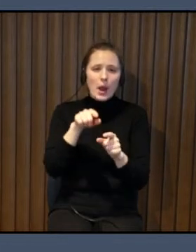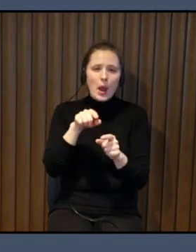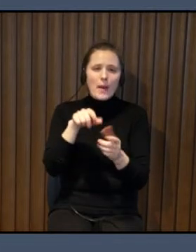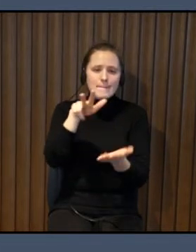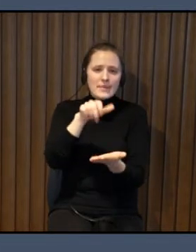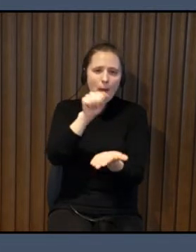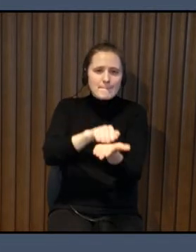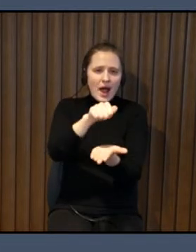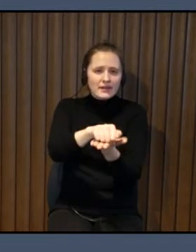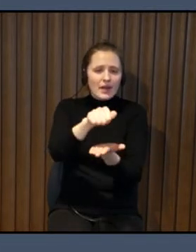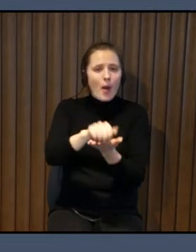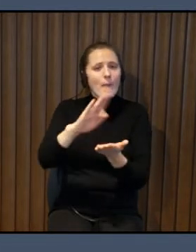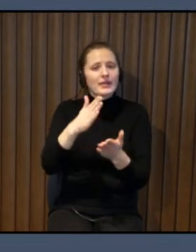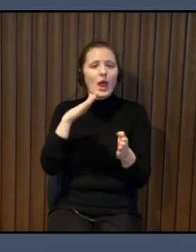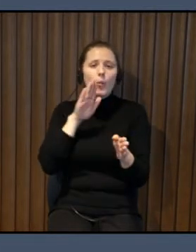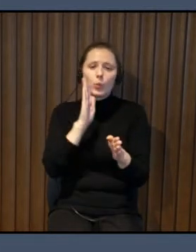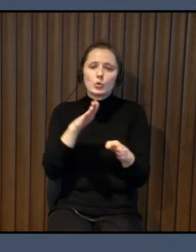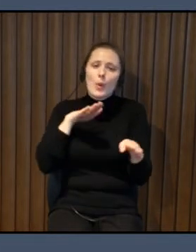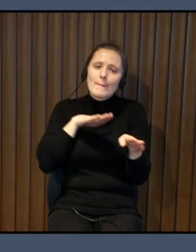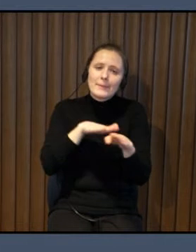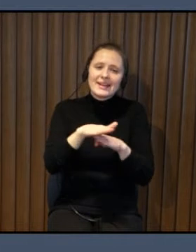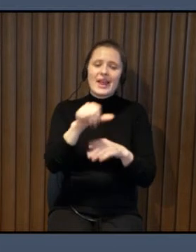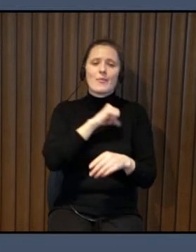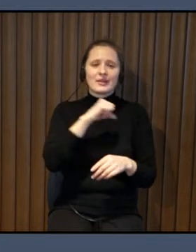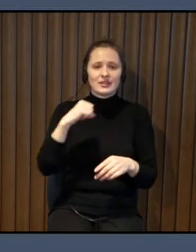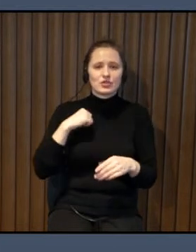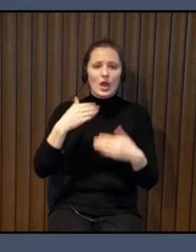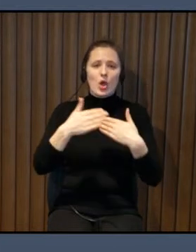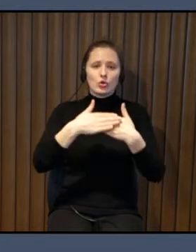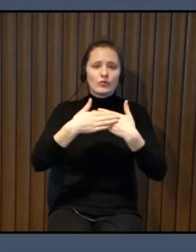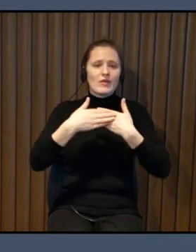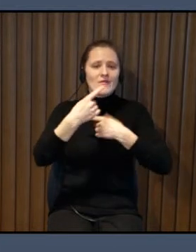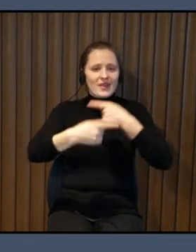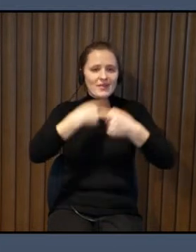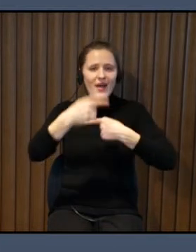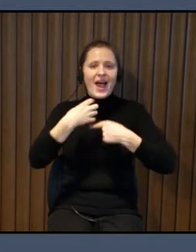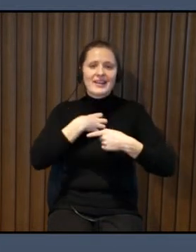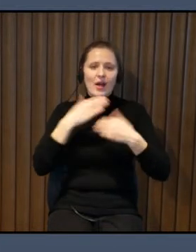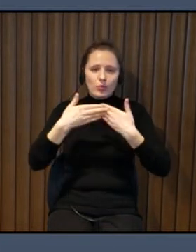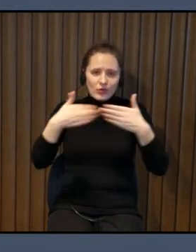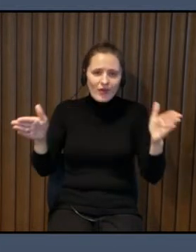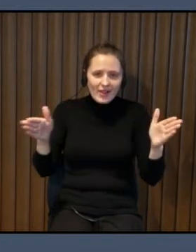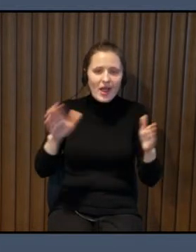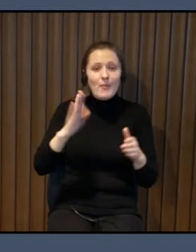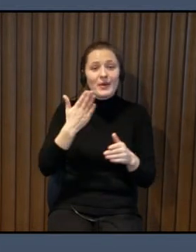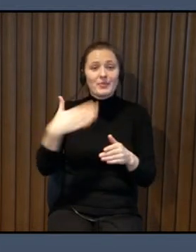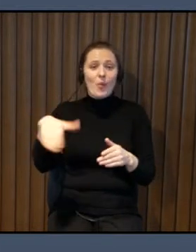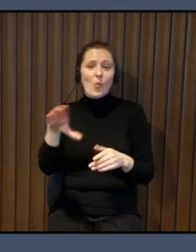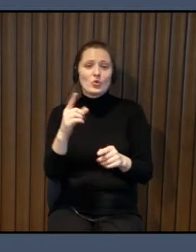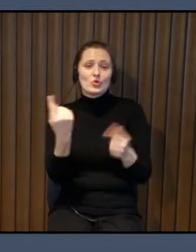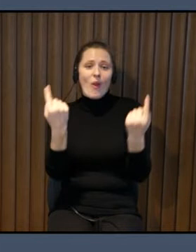ramp. There are markings on the floor. But this